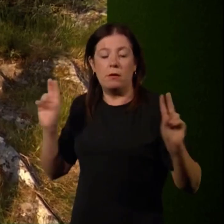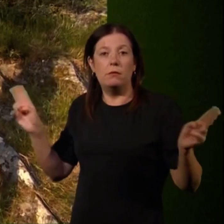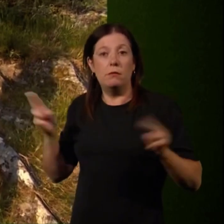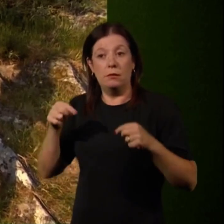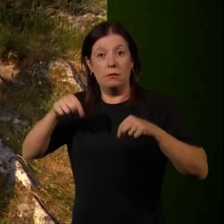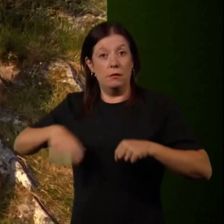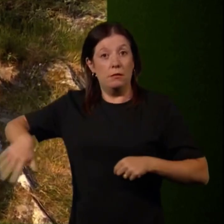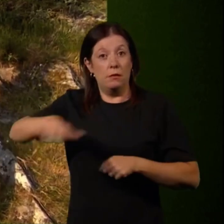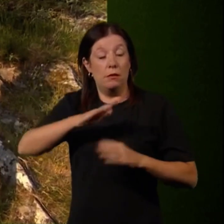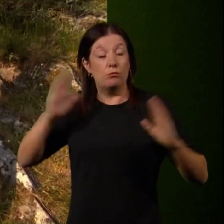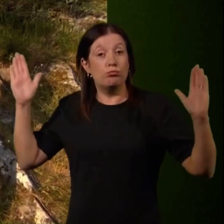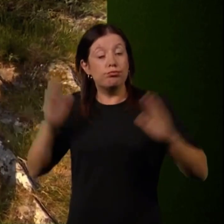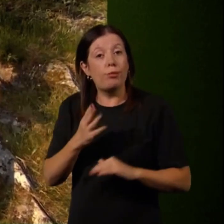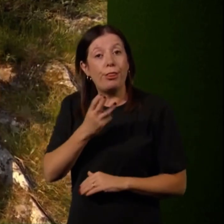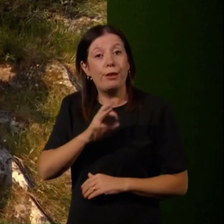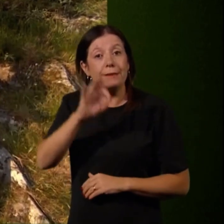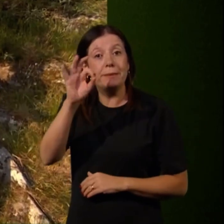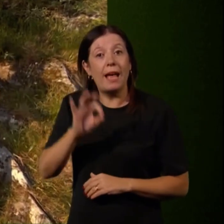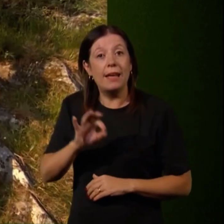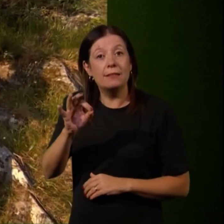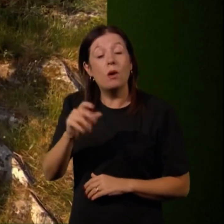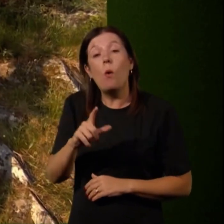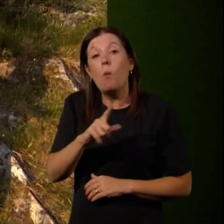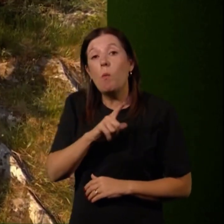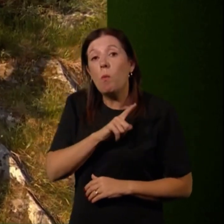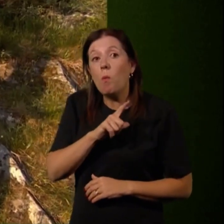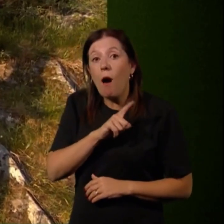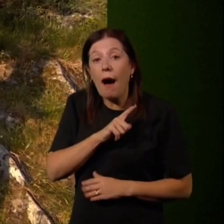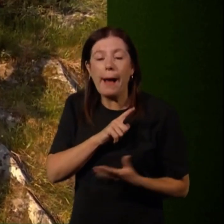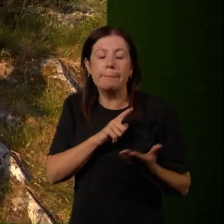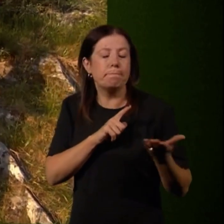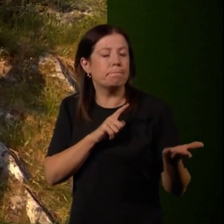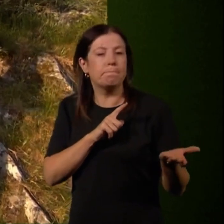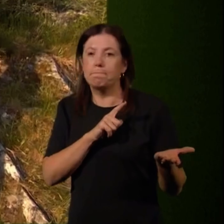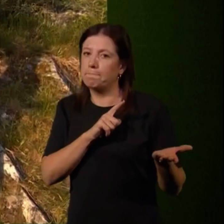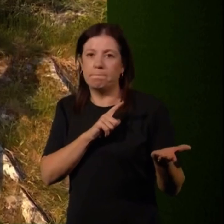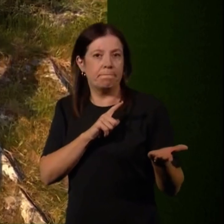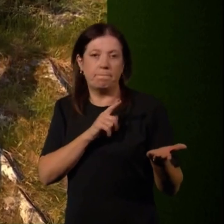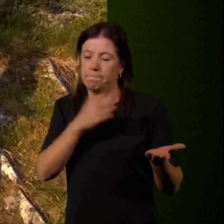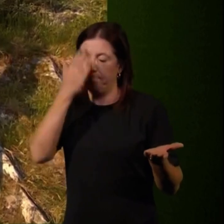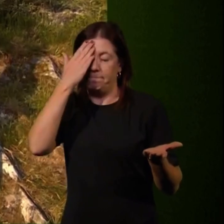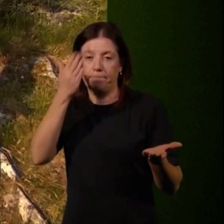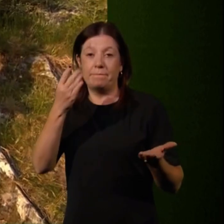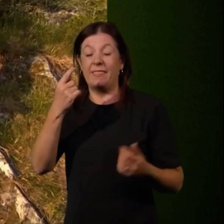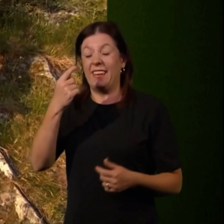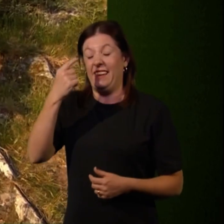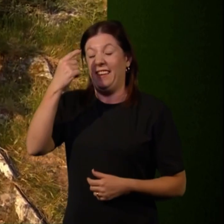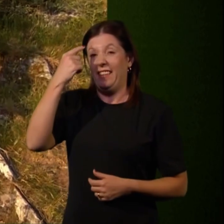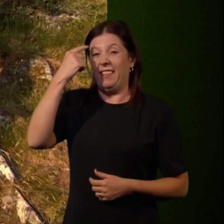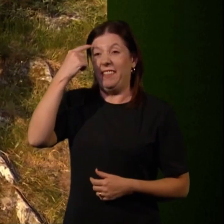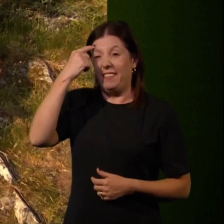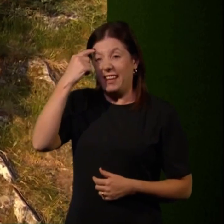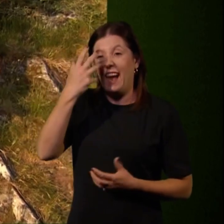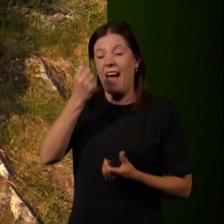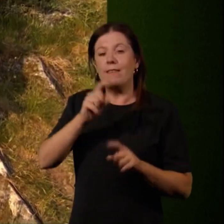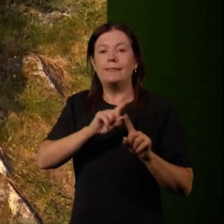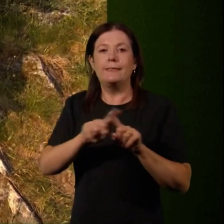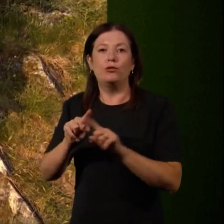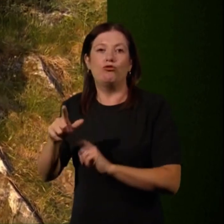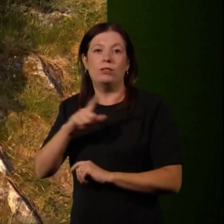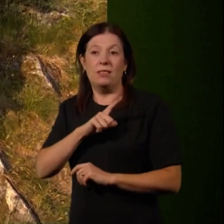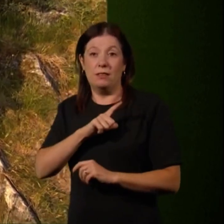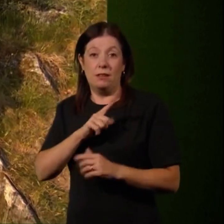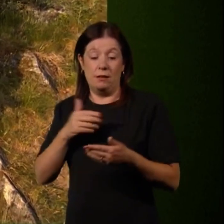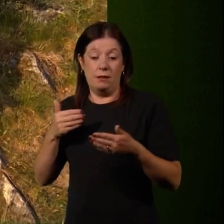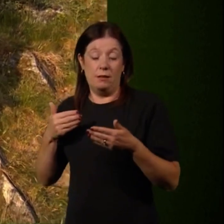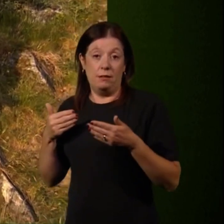decline of 30%. The reason for this isn't completely understood. It's probably a combination of factors, but certainly long, dry,